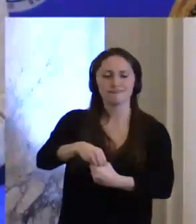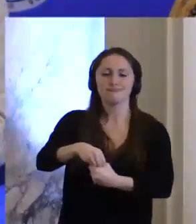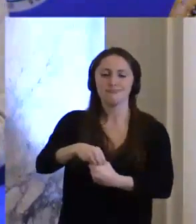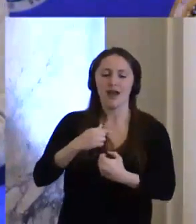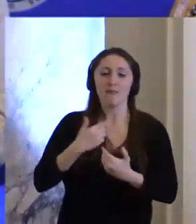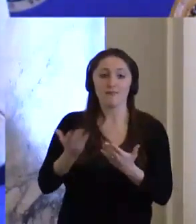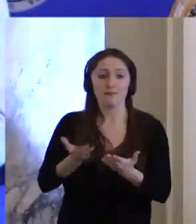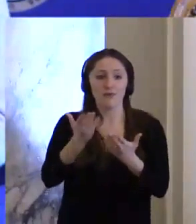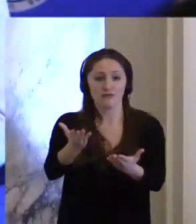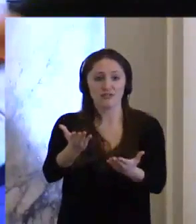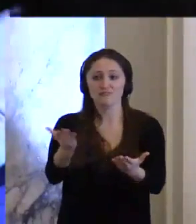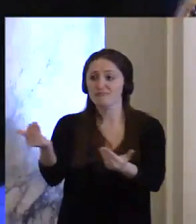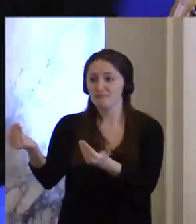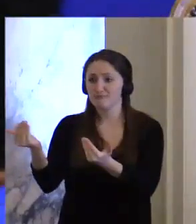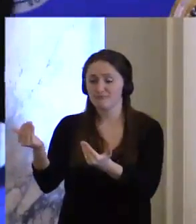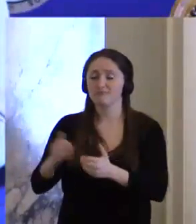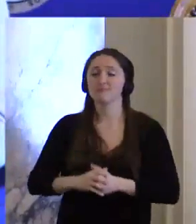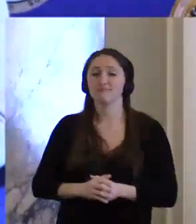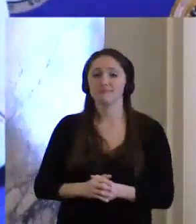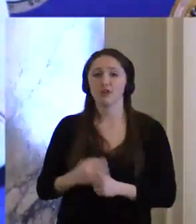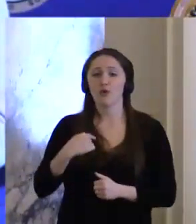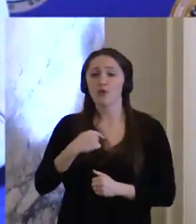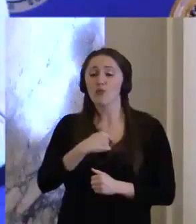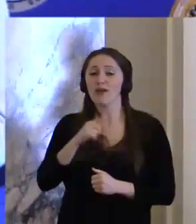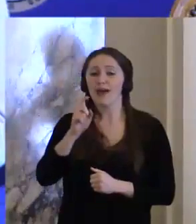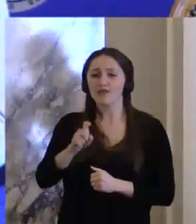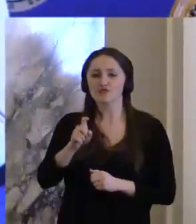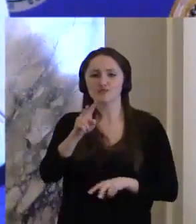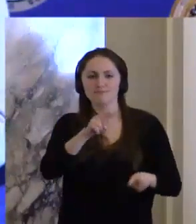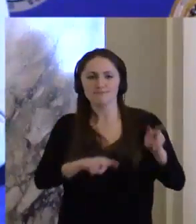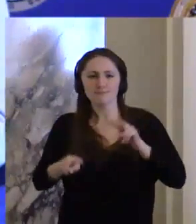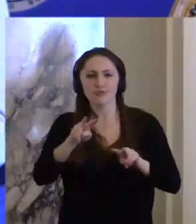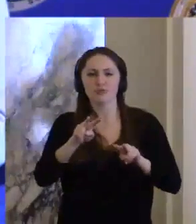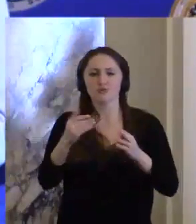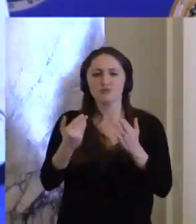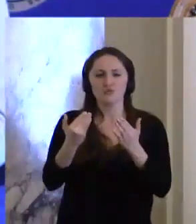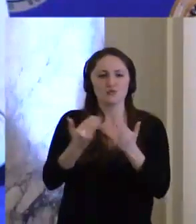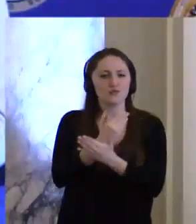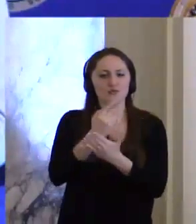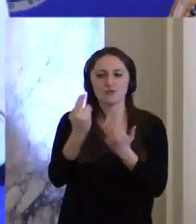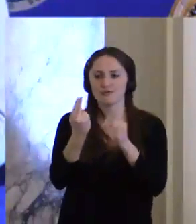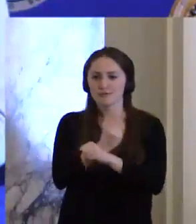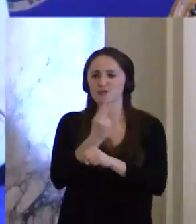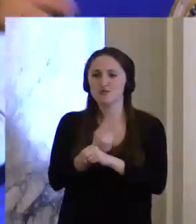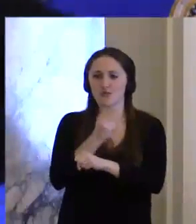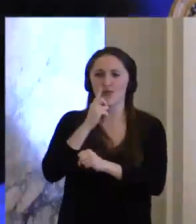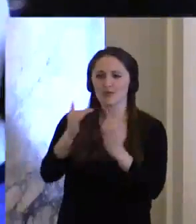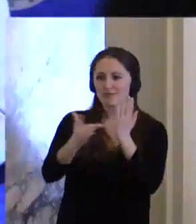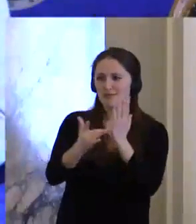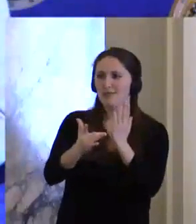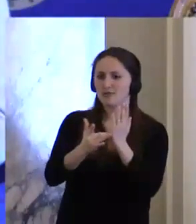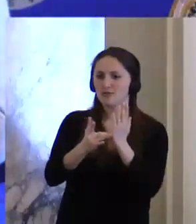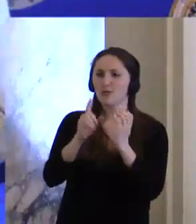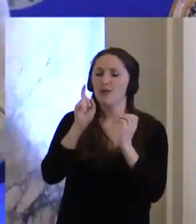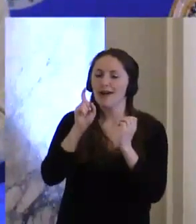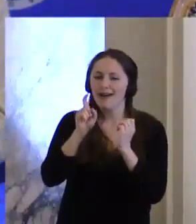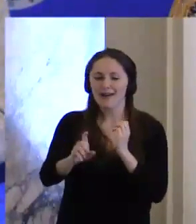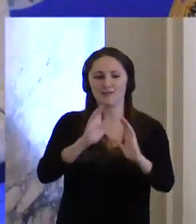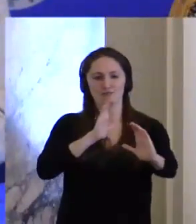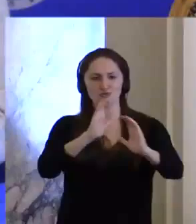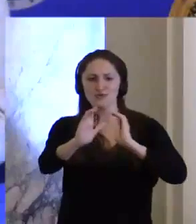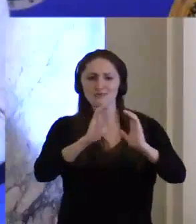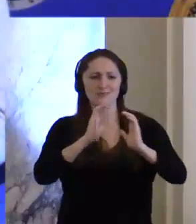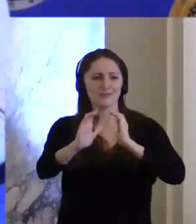have to look at additional use, newer use of technology, because you have to